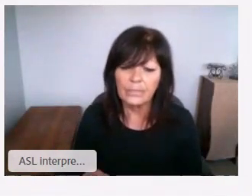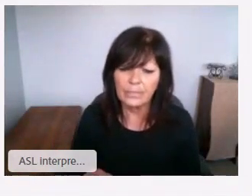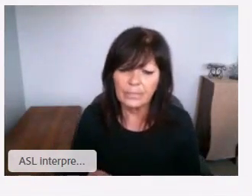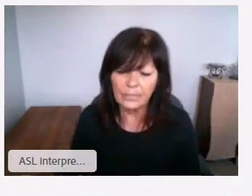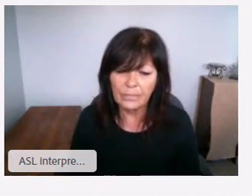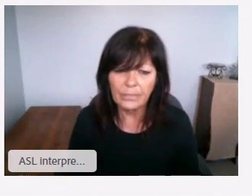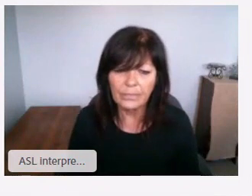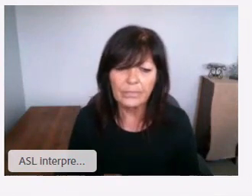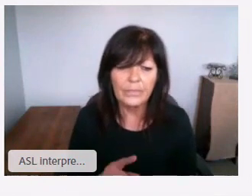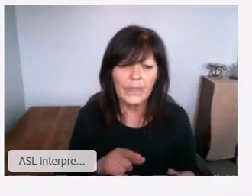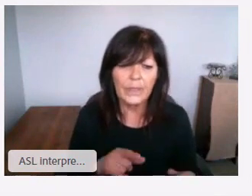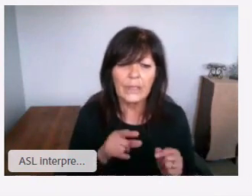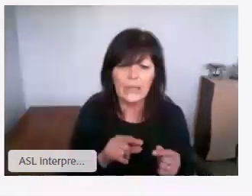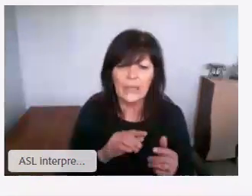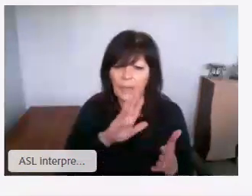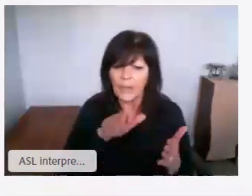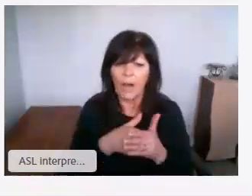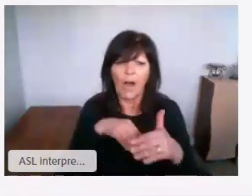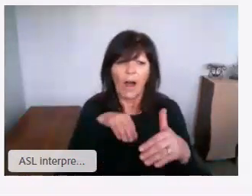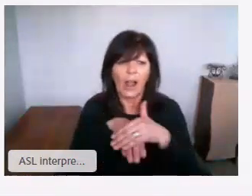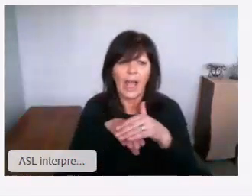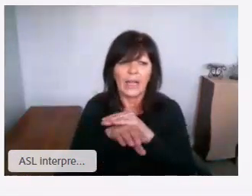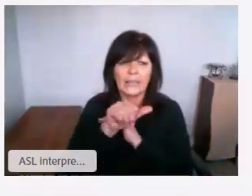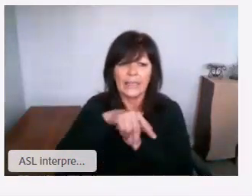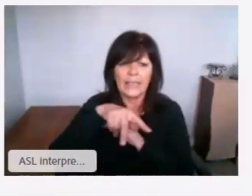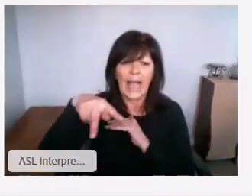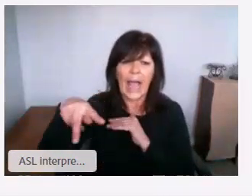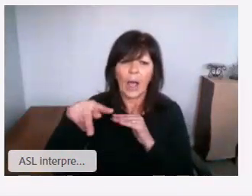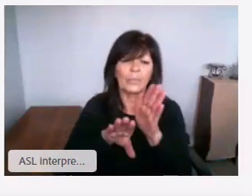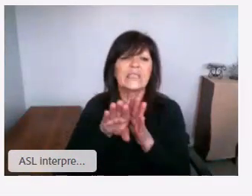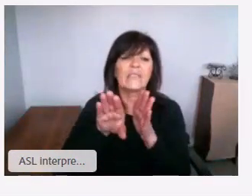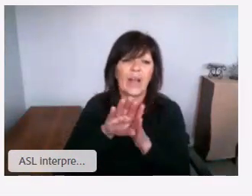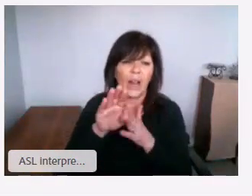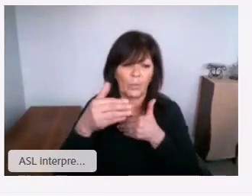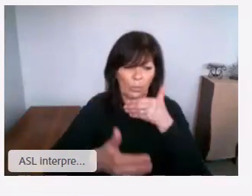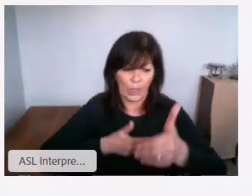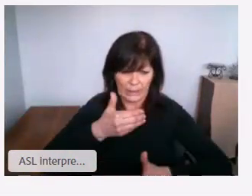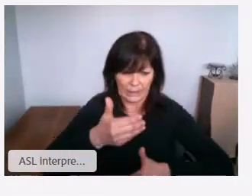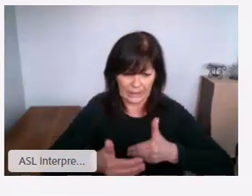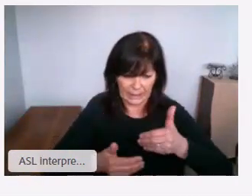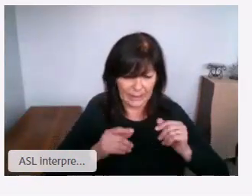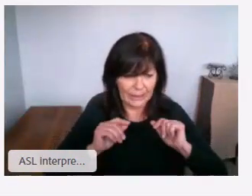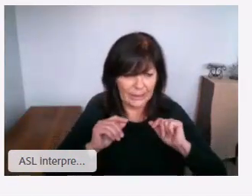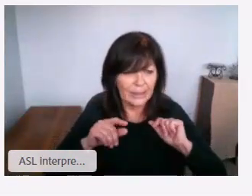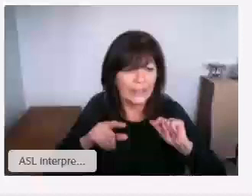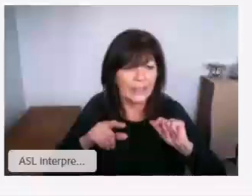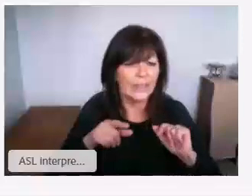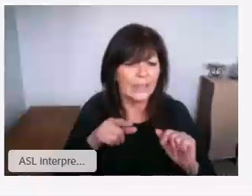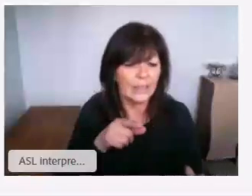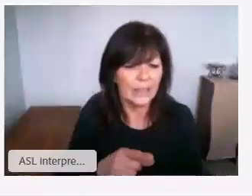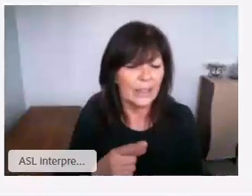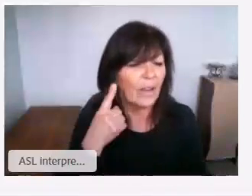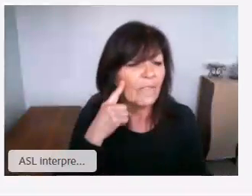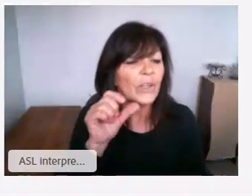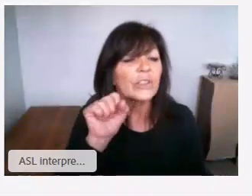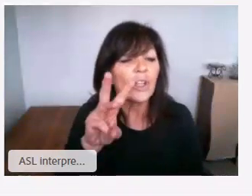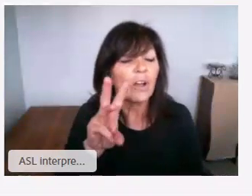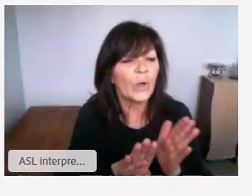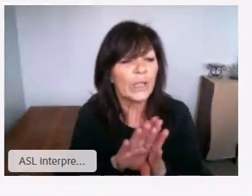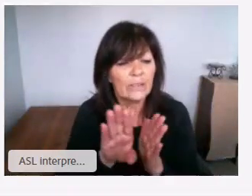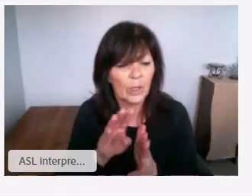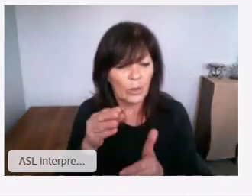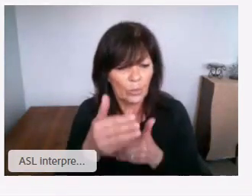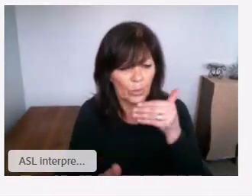the All Access app development process. We used, for the software development process for the